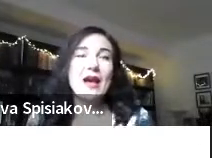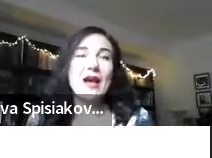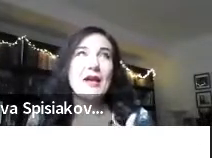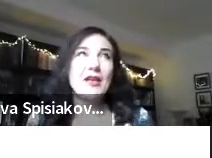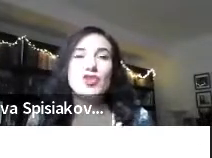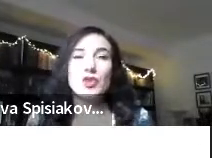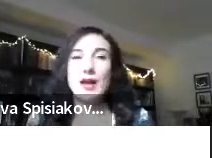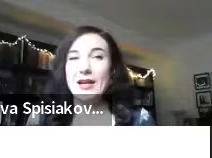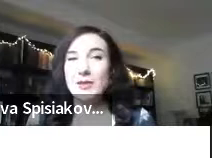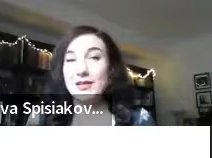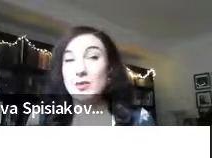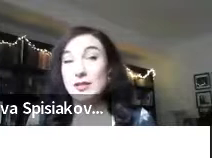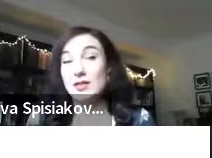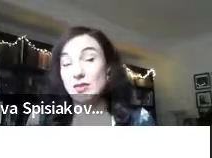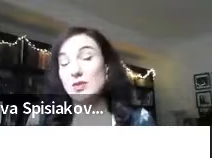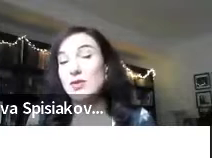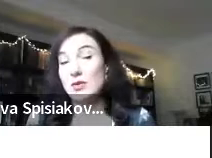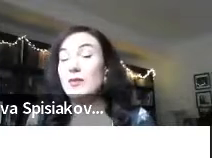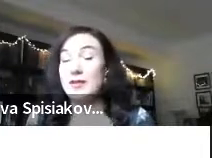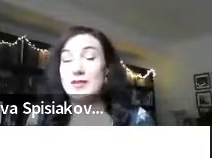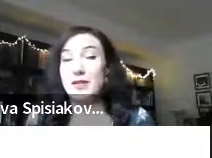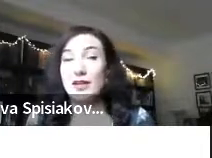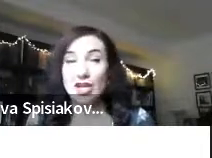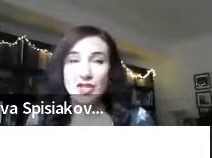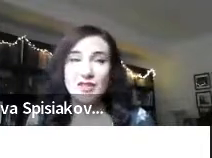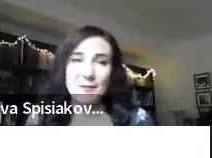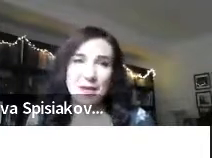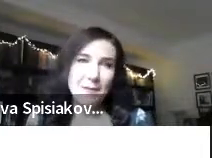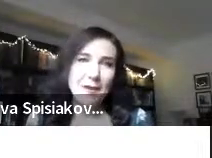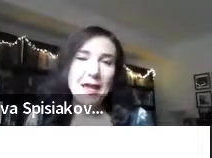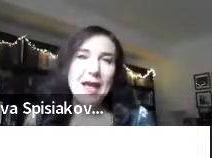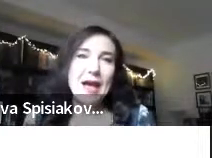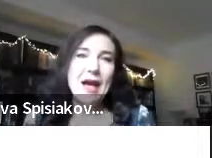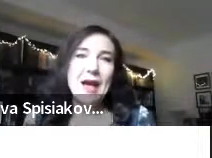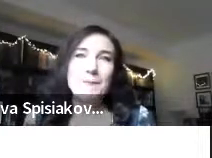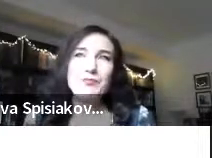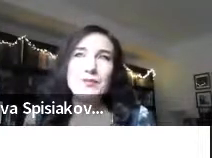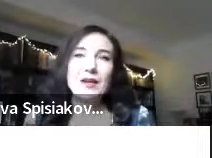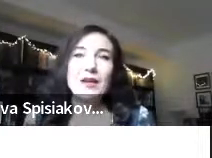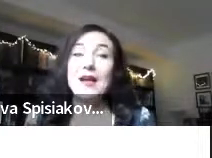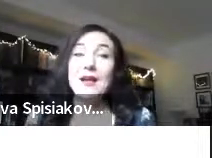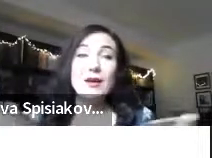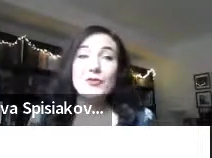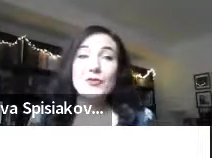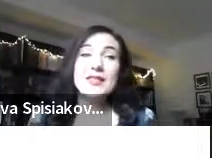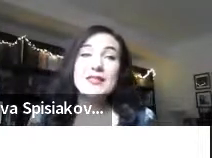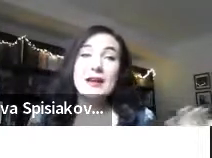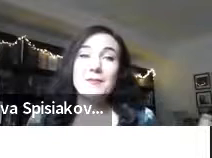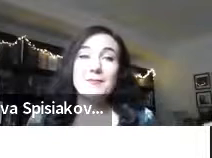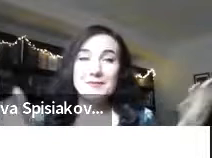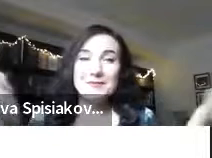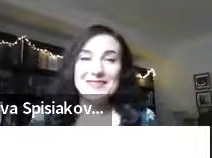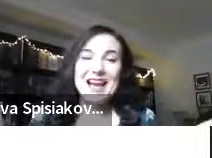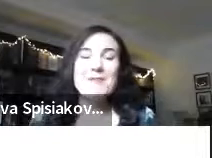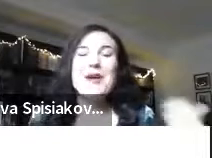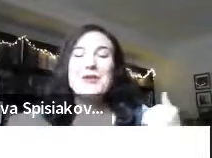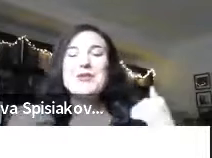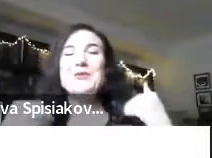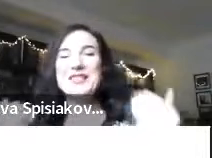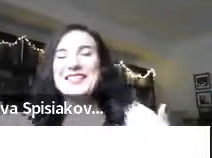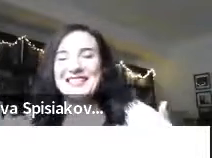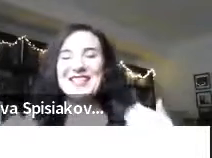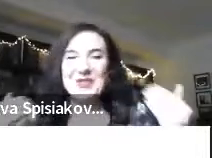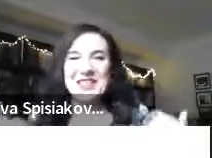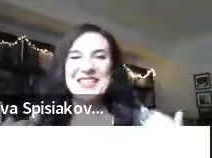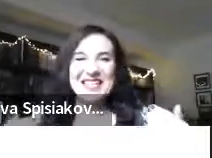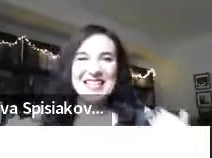soon in July 2022. So there will be similar changes coming up. Of course, I'm used